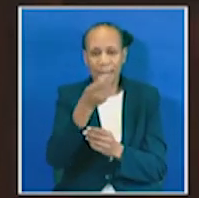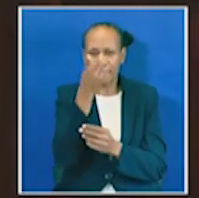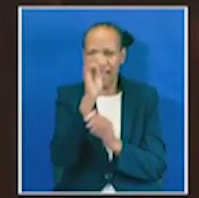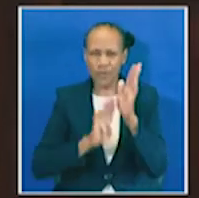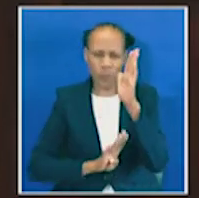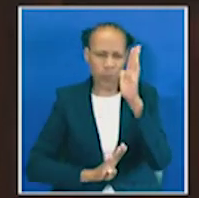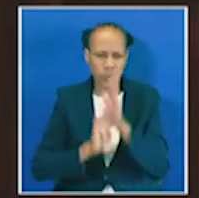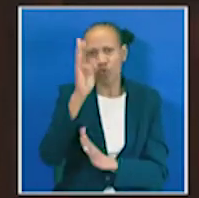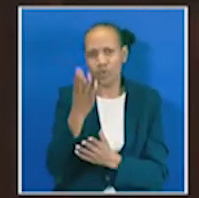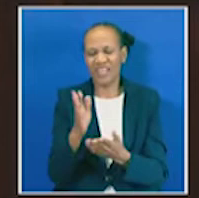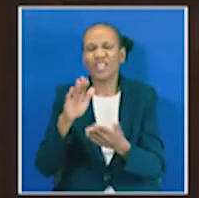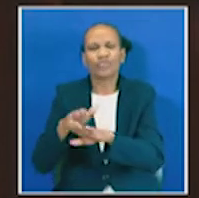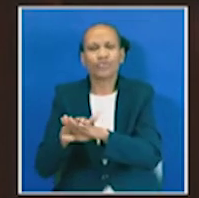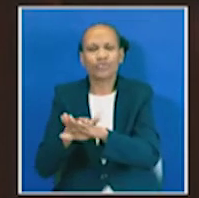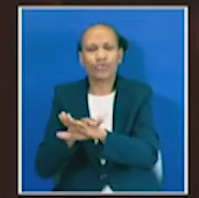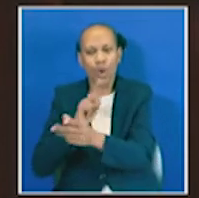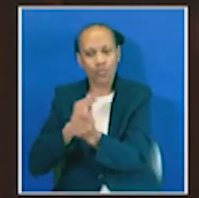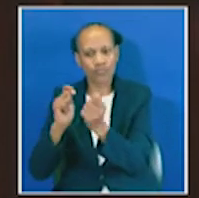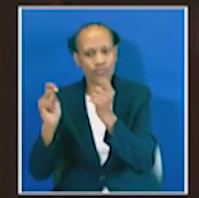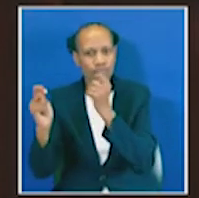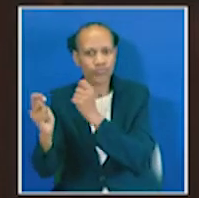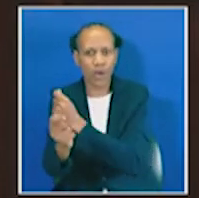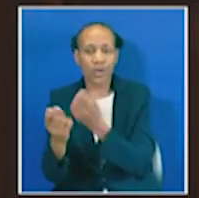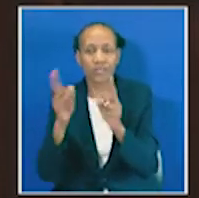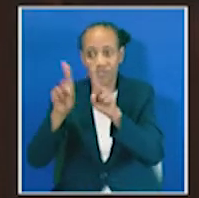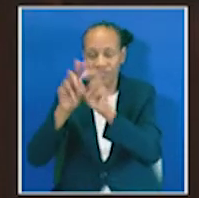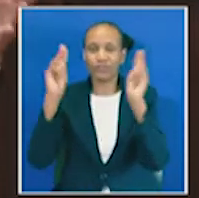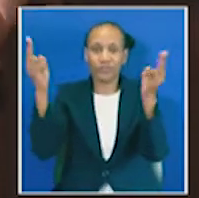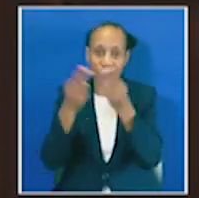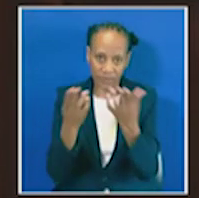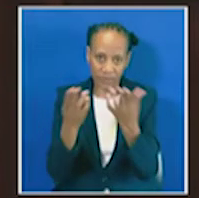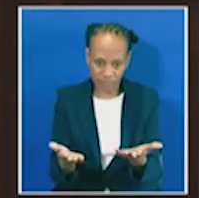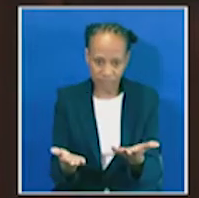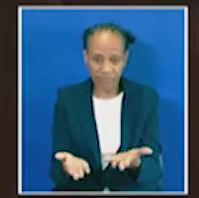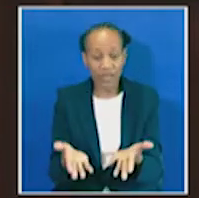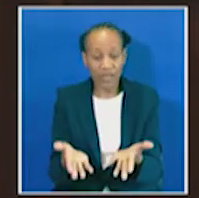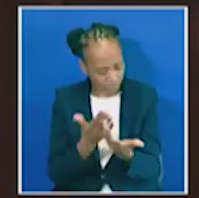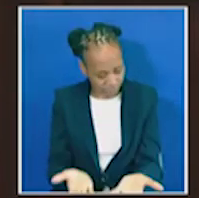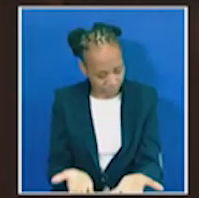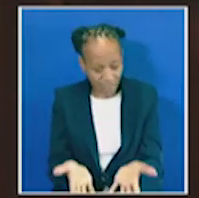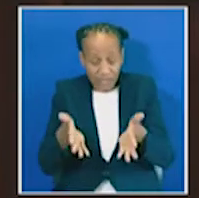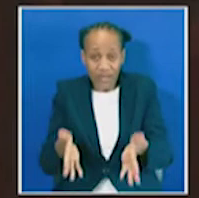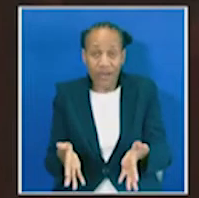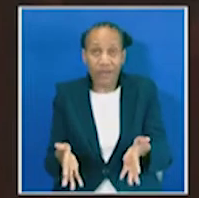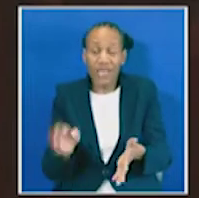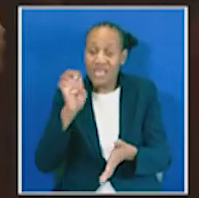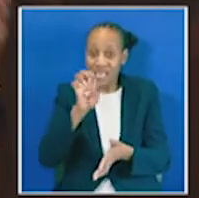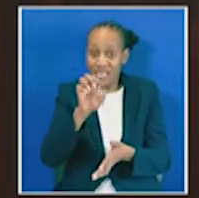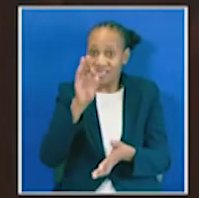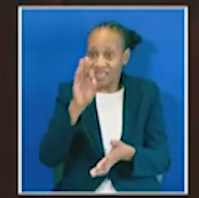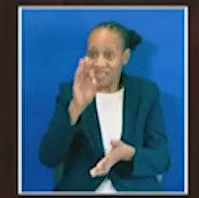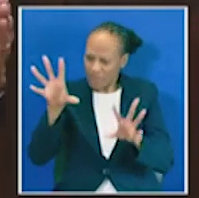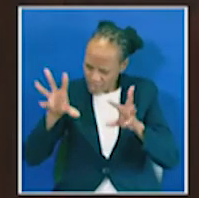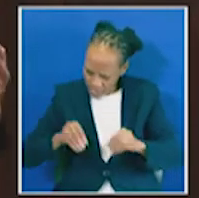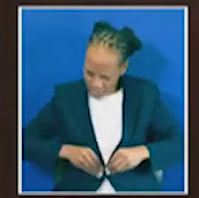of transformation at these institutions. And clearly, by their own admission today, the EFF